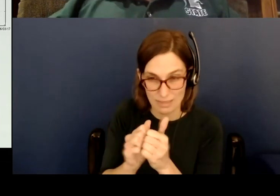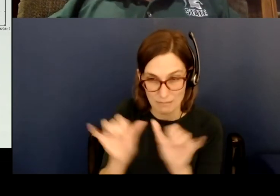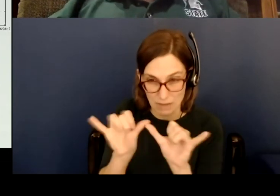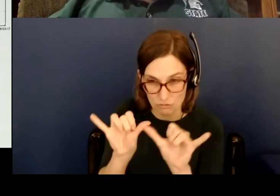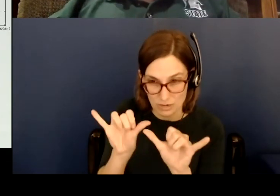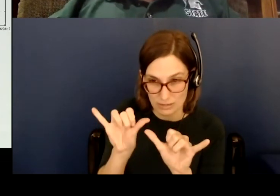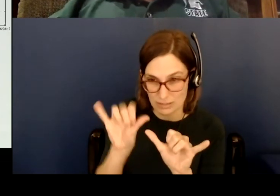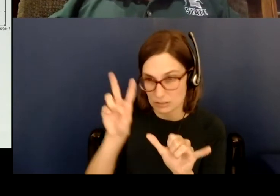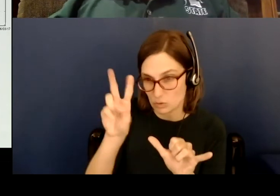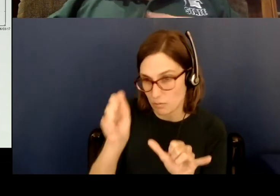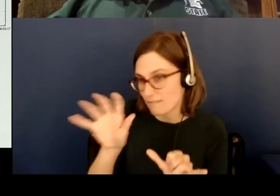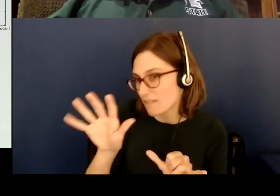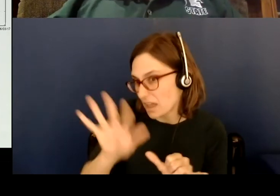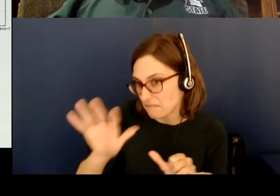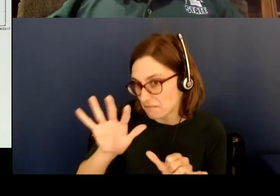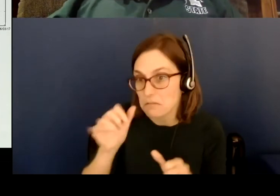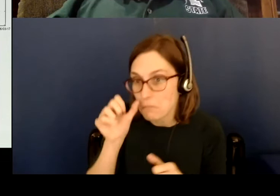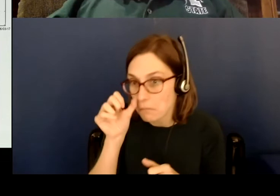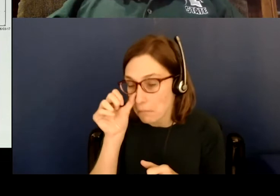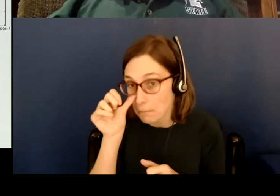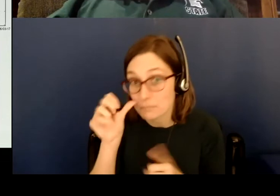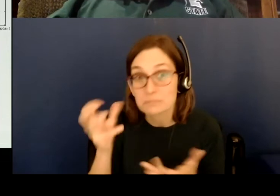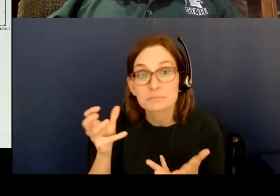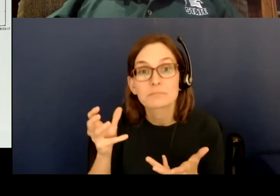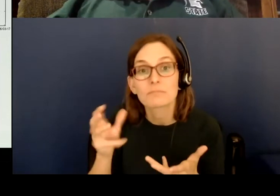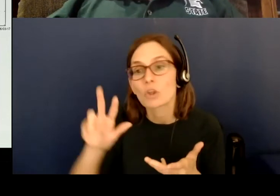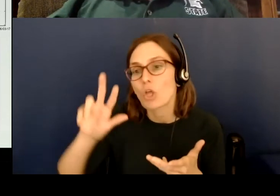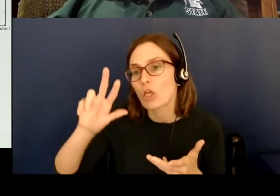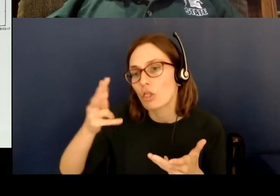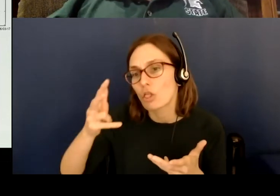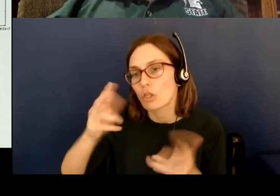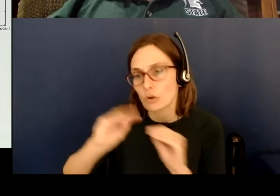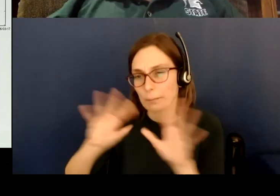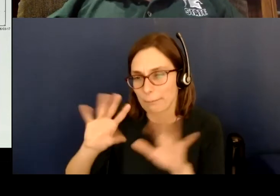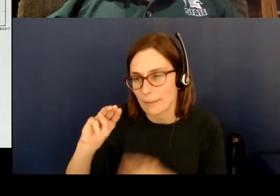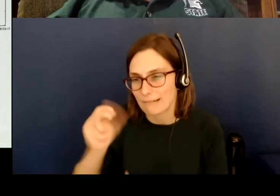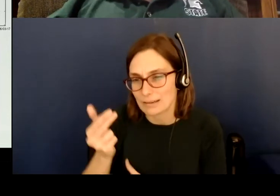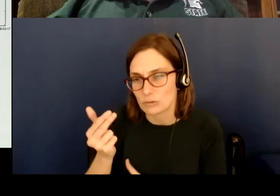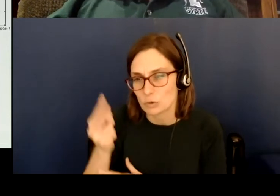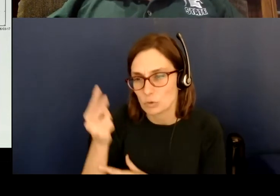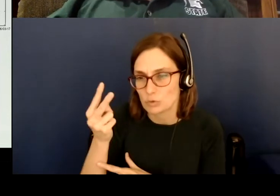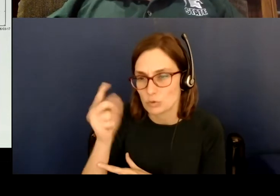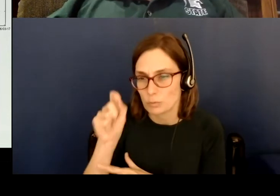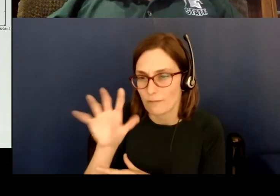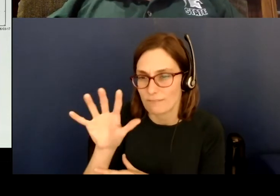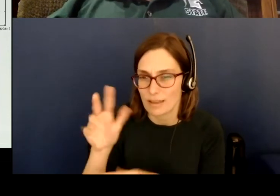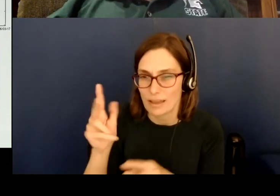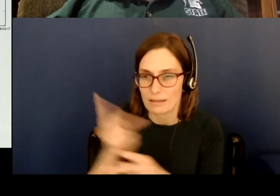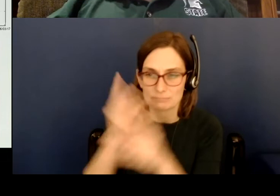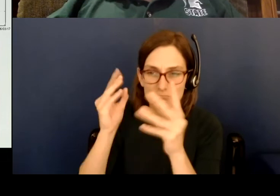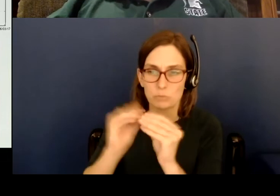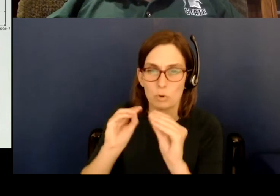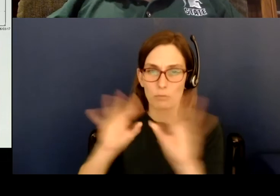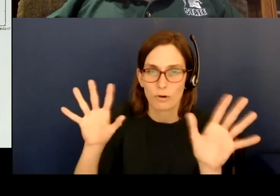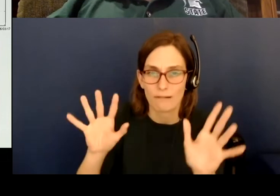about 2.5. So a third magnitude star is 2.5 times brighter than a fourth. A fourth is about 2.5